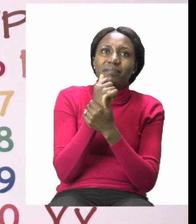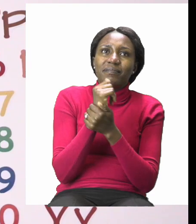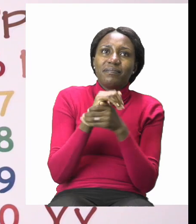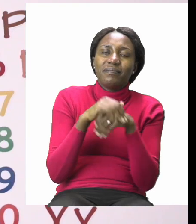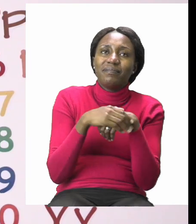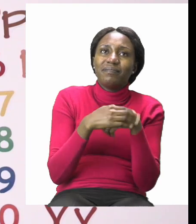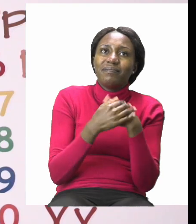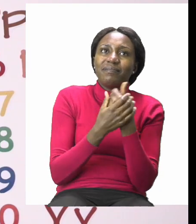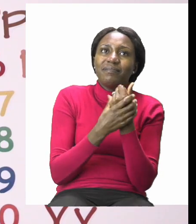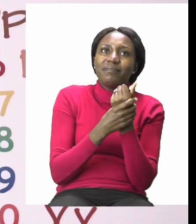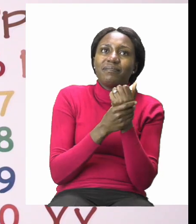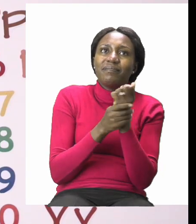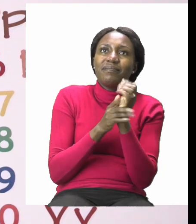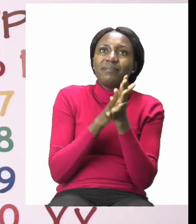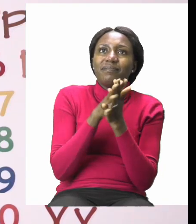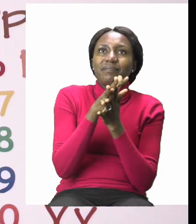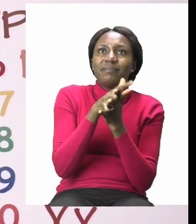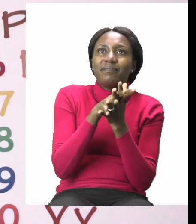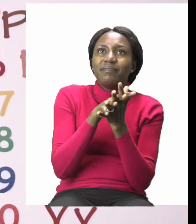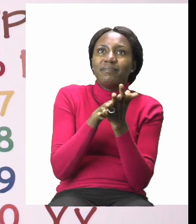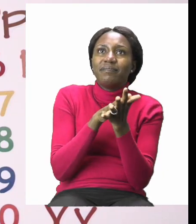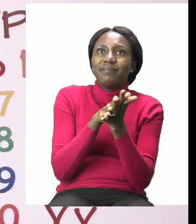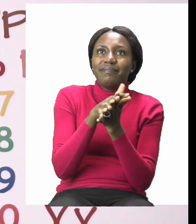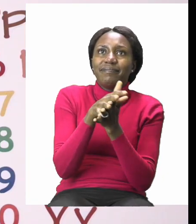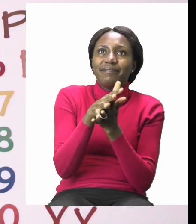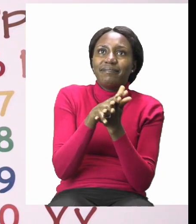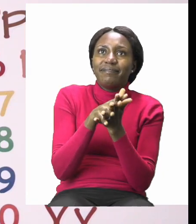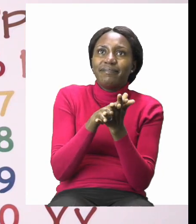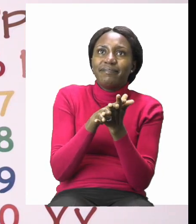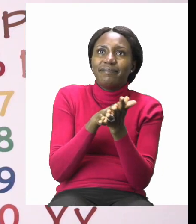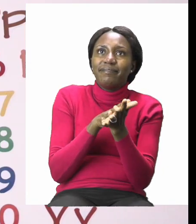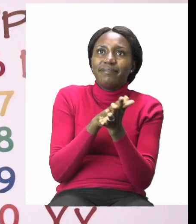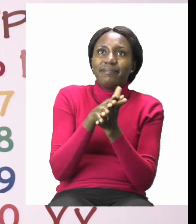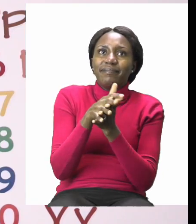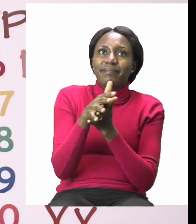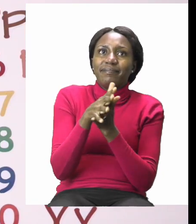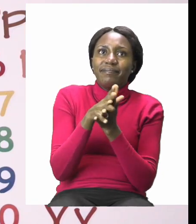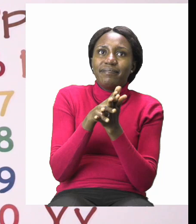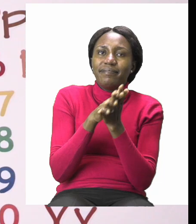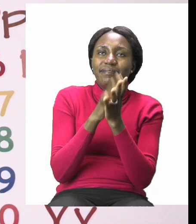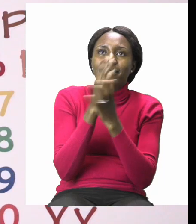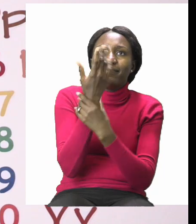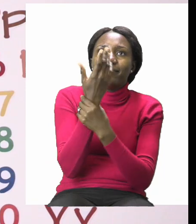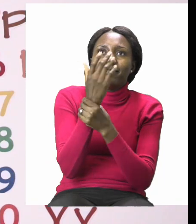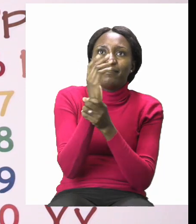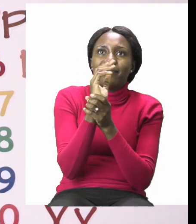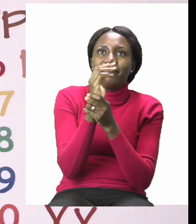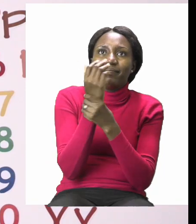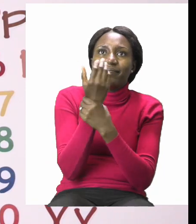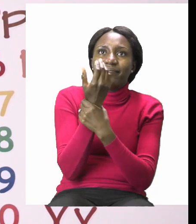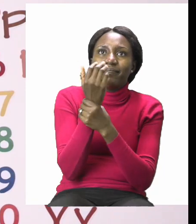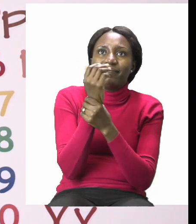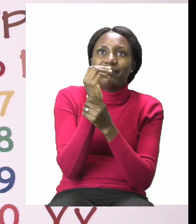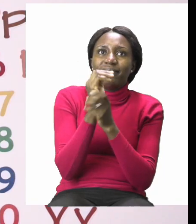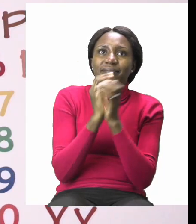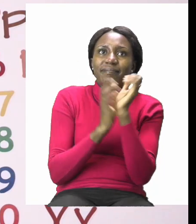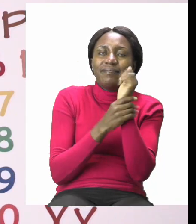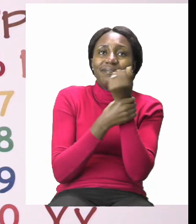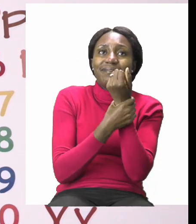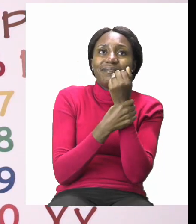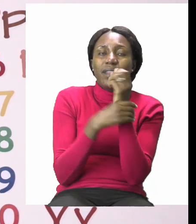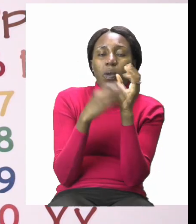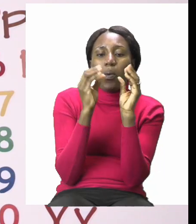very good, in between our fingers, on our wrists, and